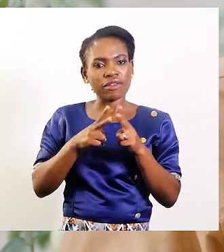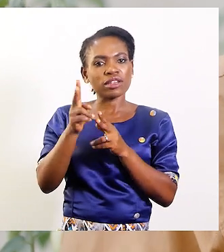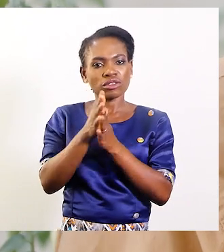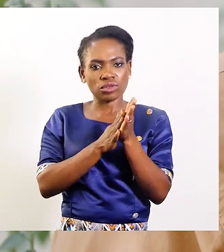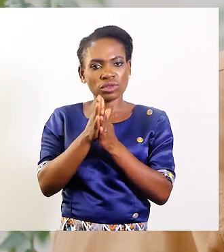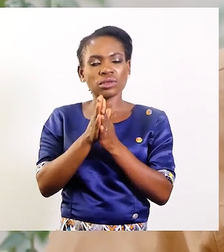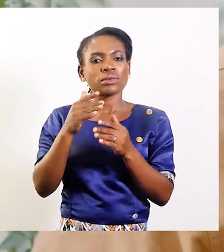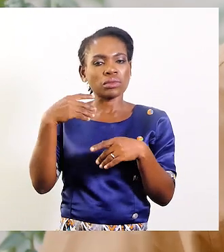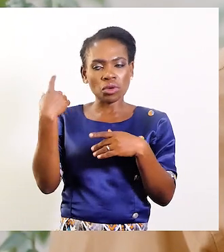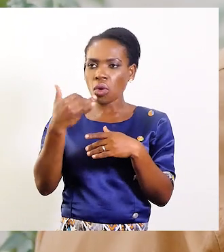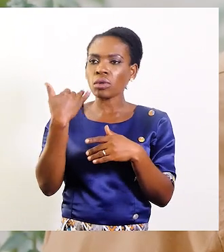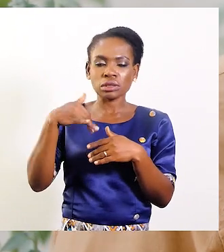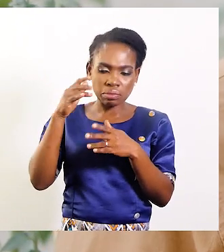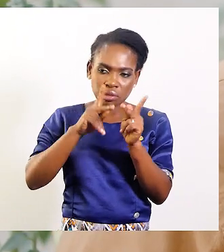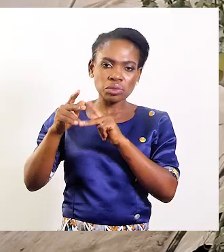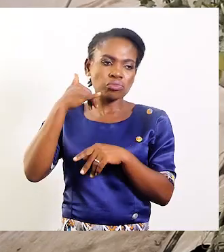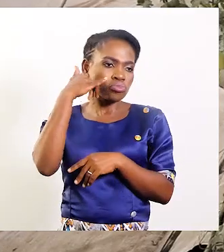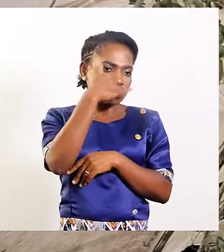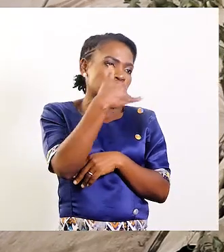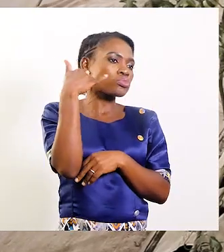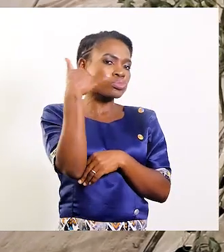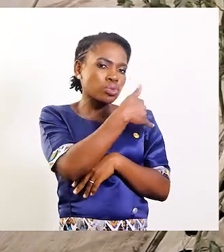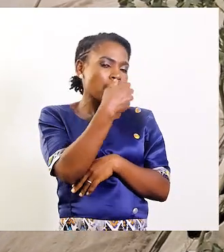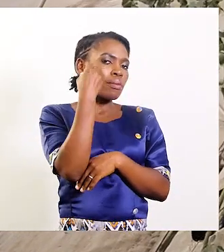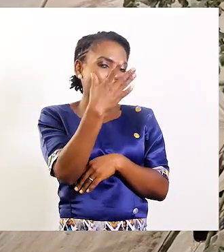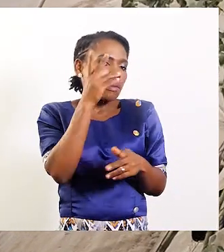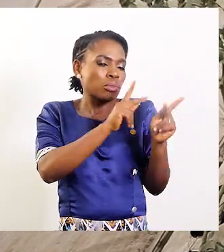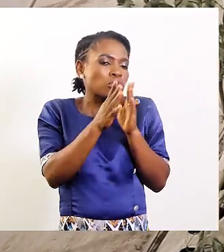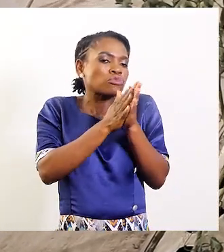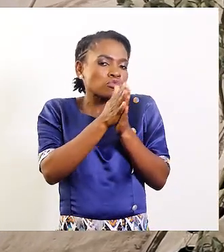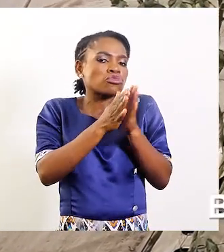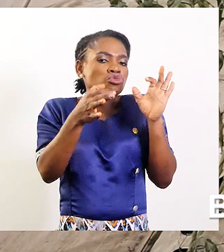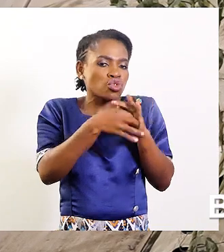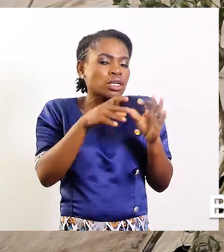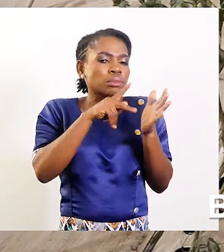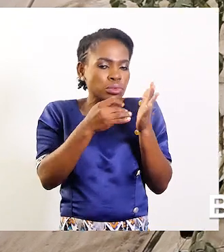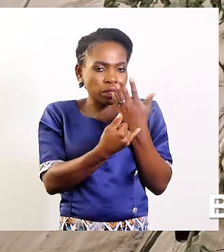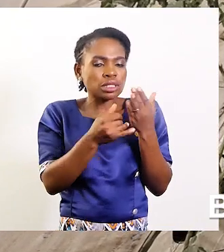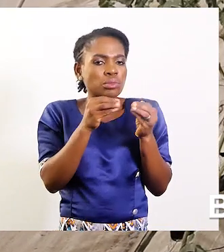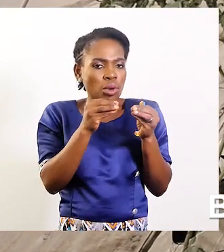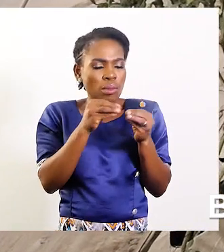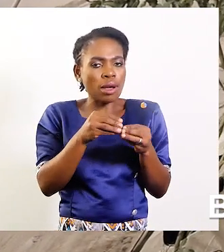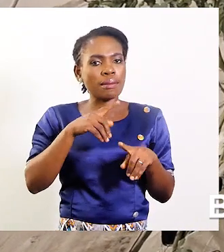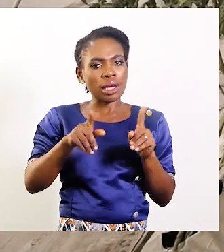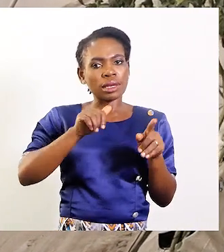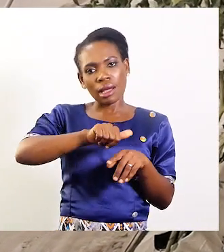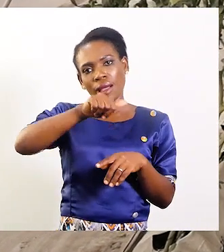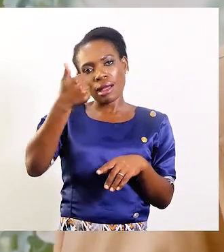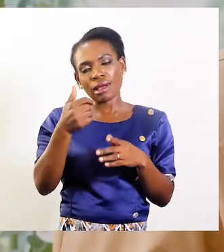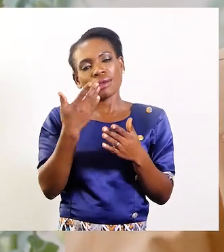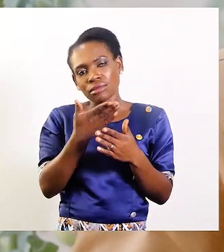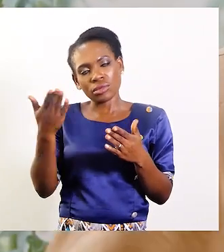We keep receiving calls every day from people who want to join this project. But the other phases that are yet to come up.